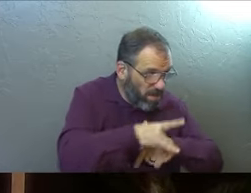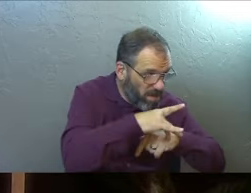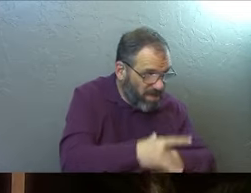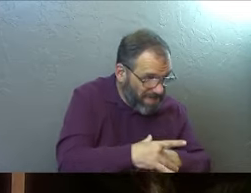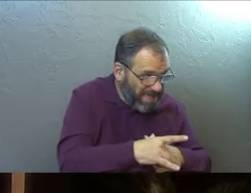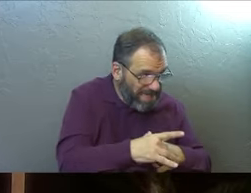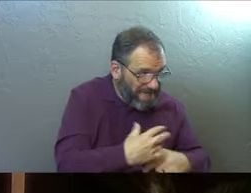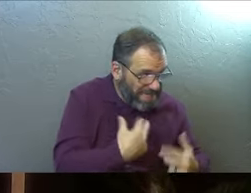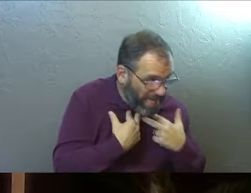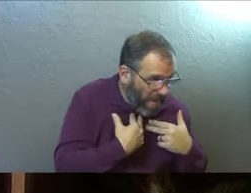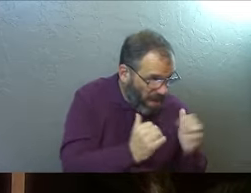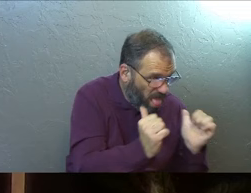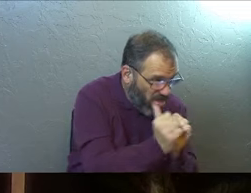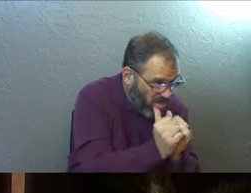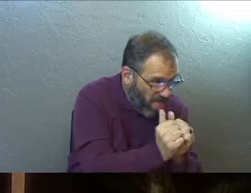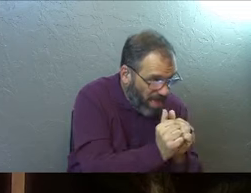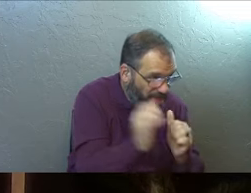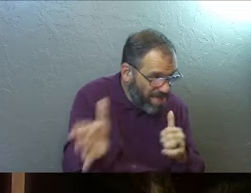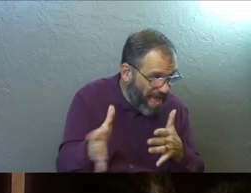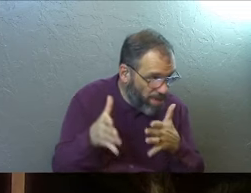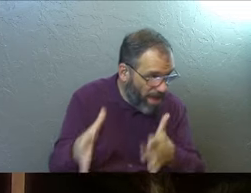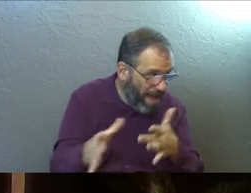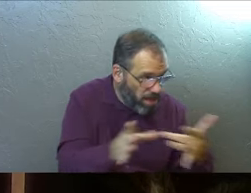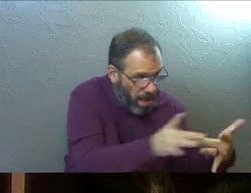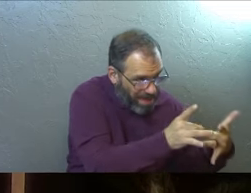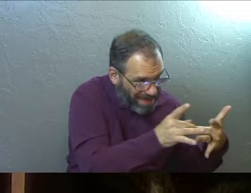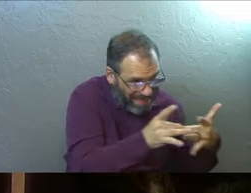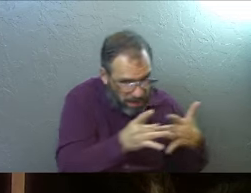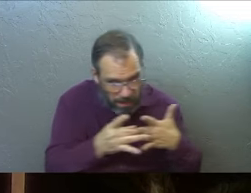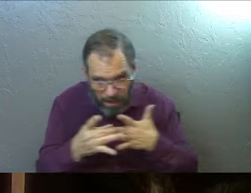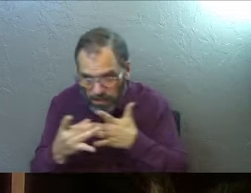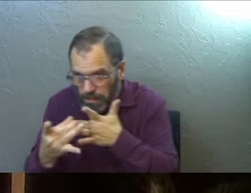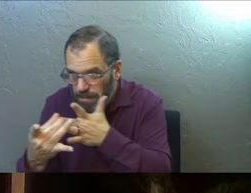in and out of the discouragement that we're stuck in.